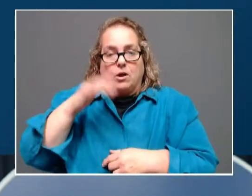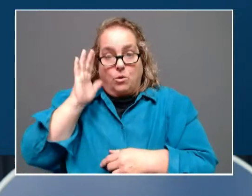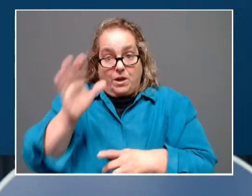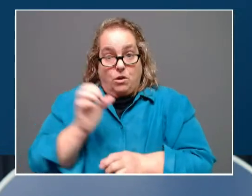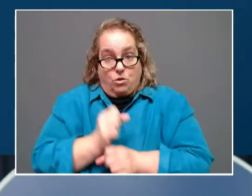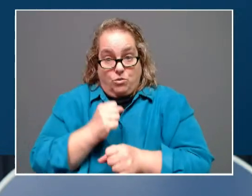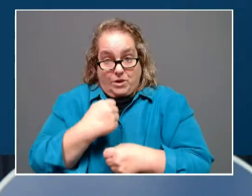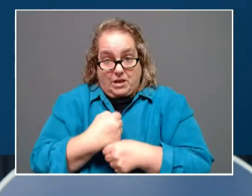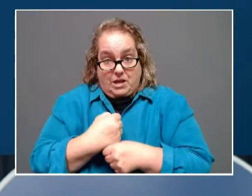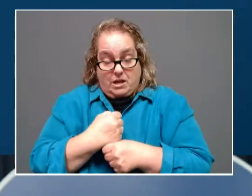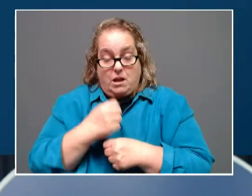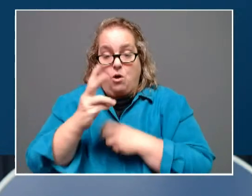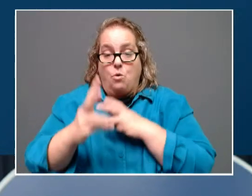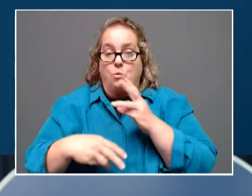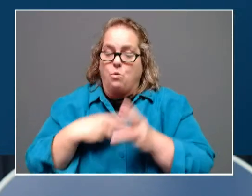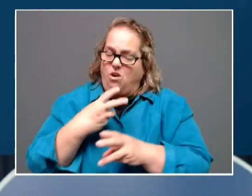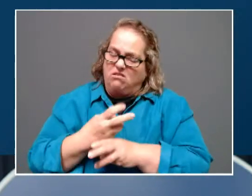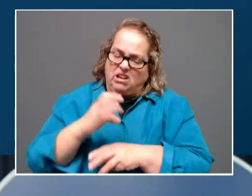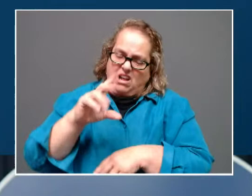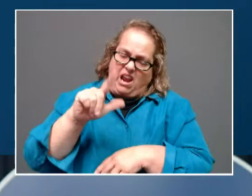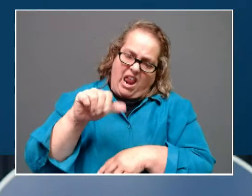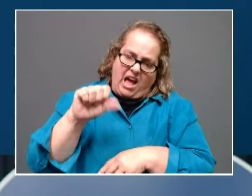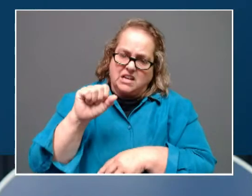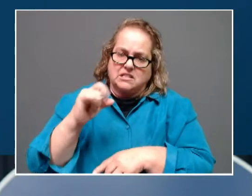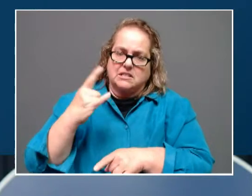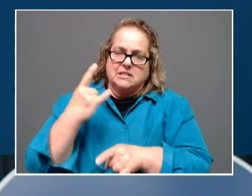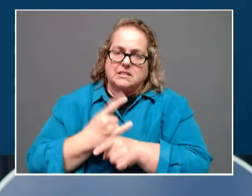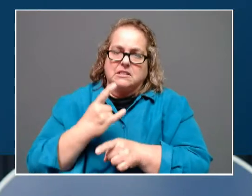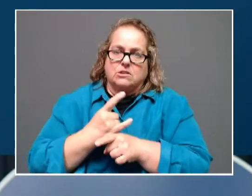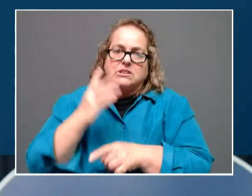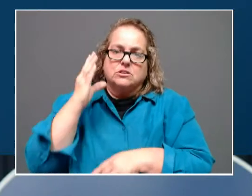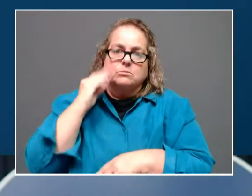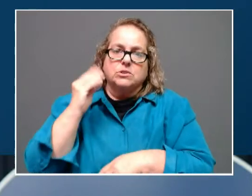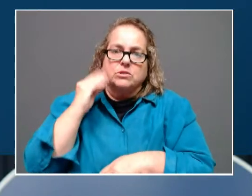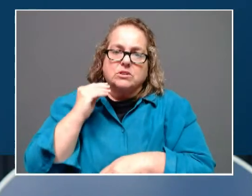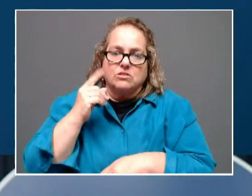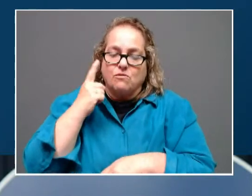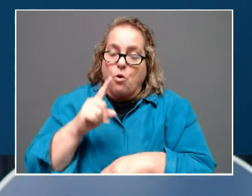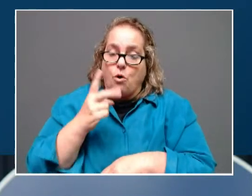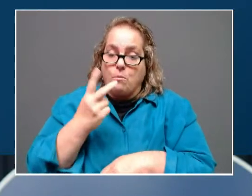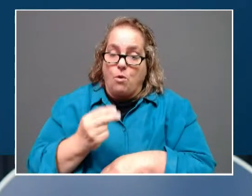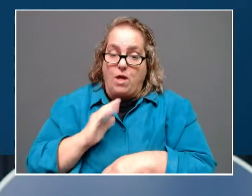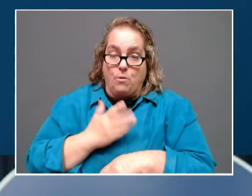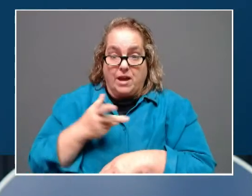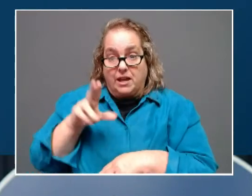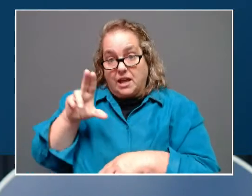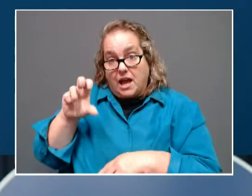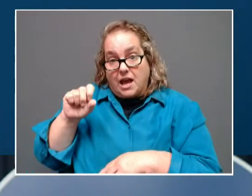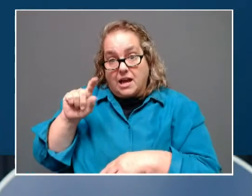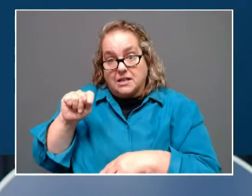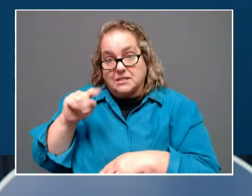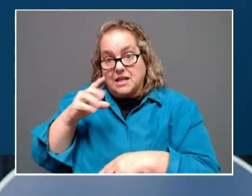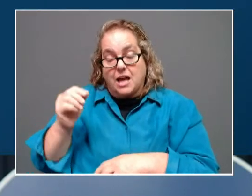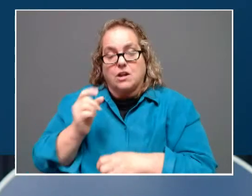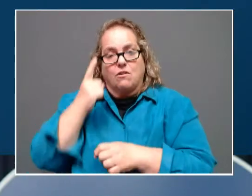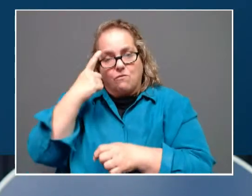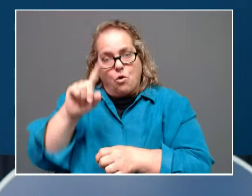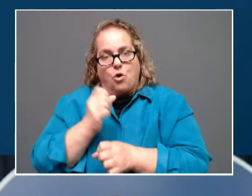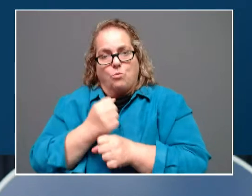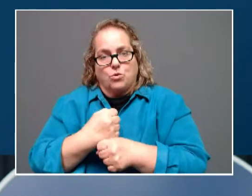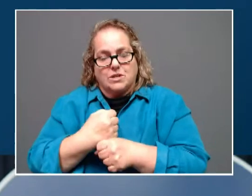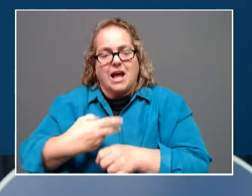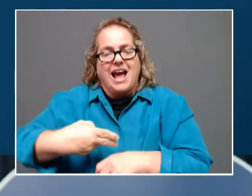a world-class distillery experience for both our guests and for producing